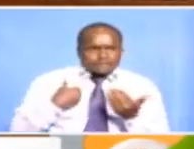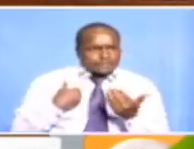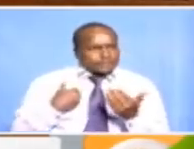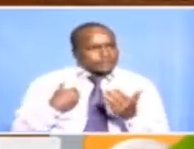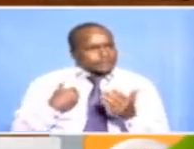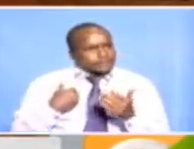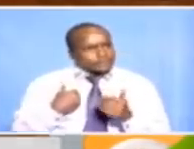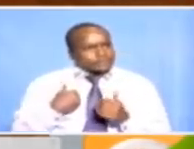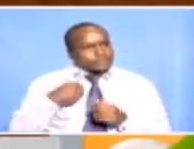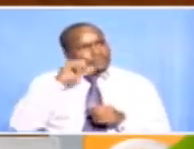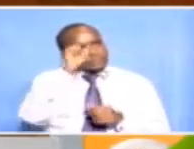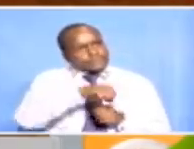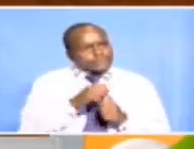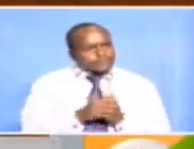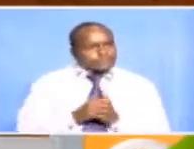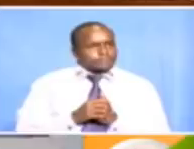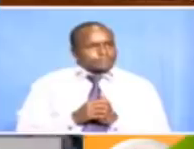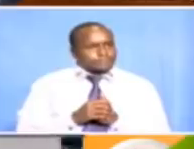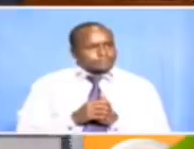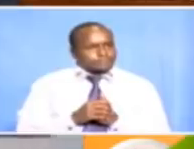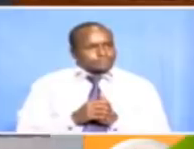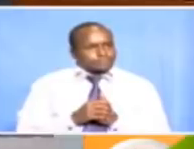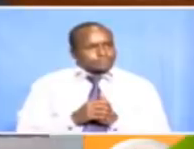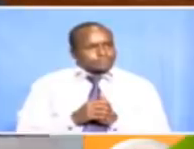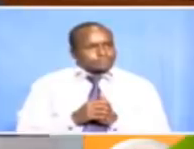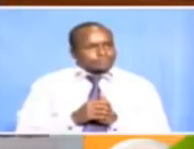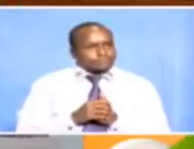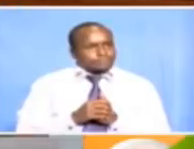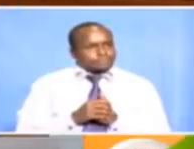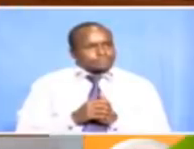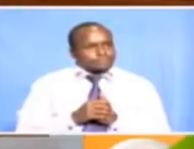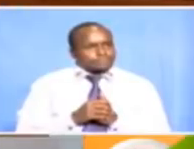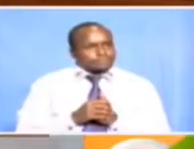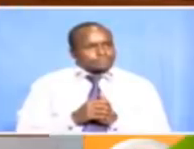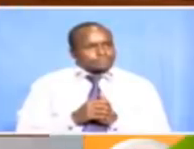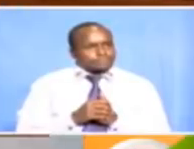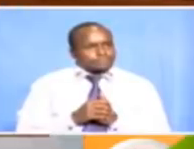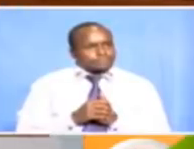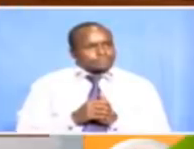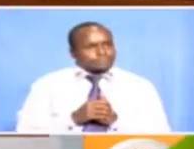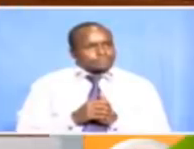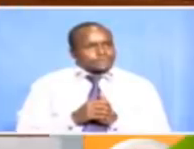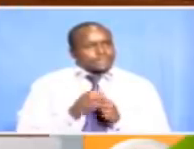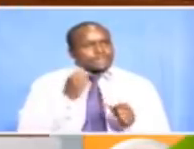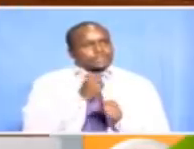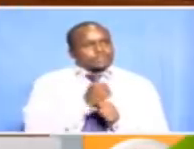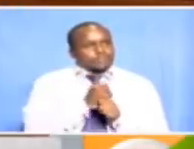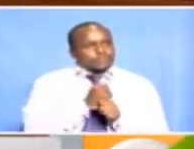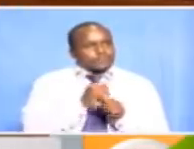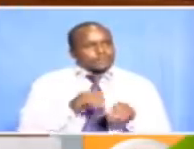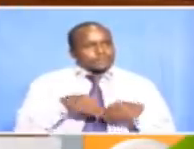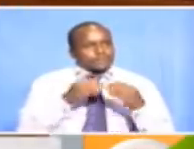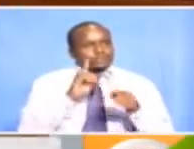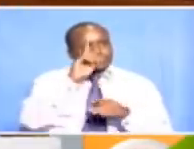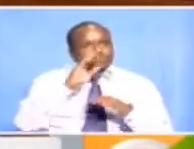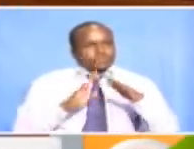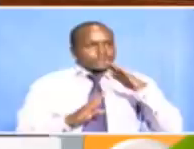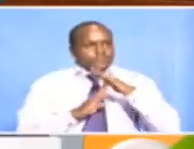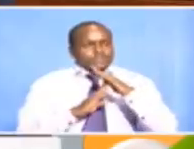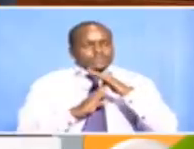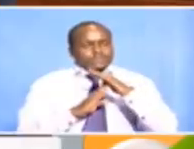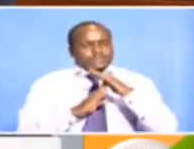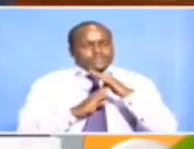I told him, yes. You know, he has all the powers. He assigned that Kazi to one of the senior intelligence